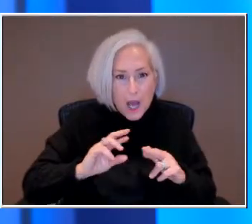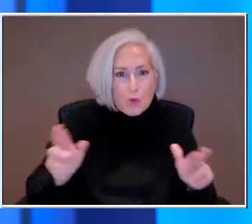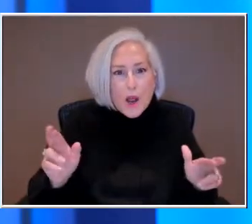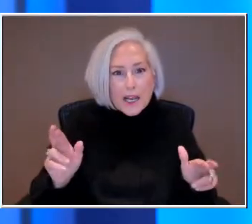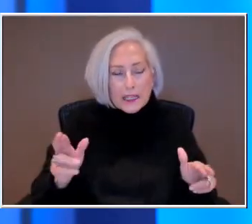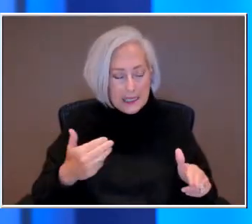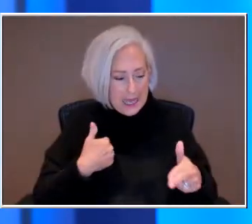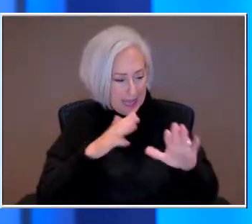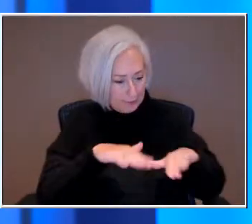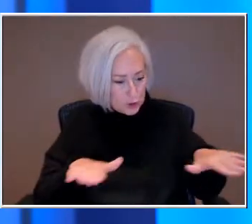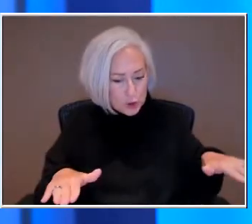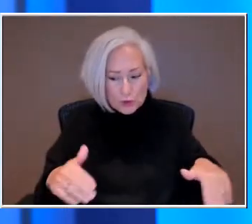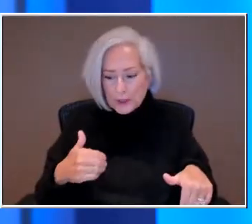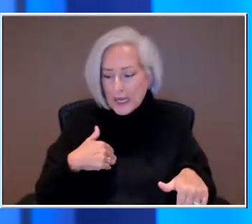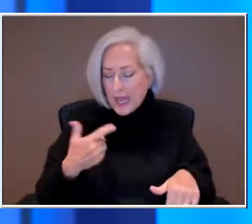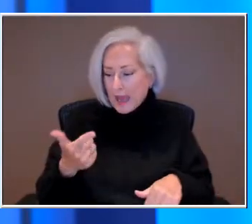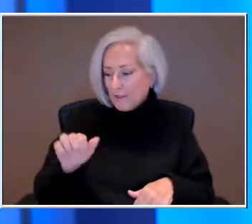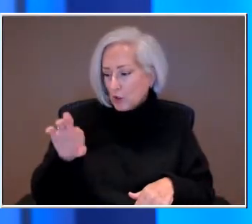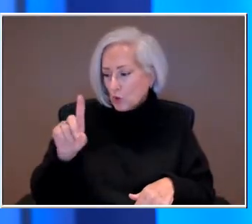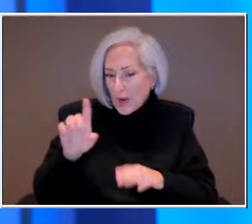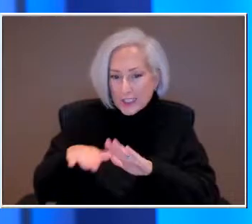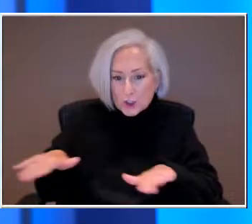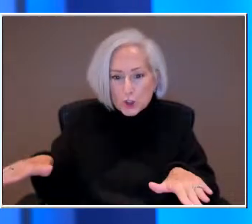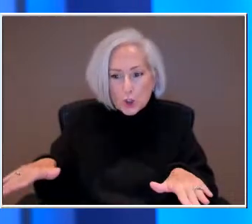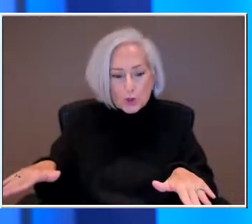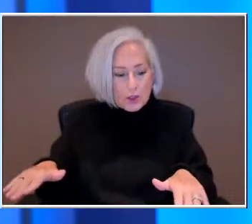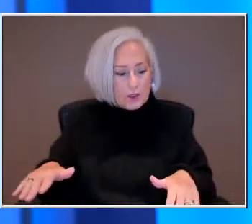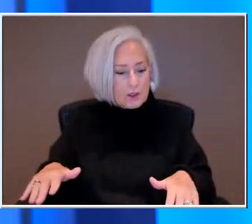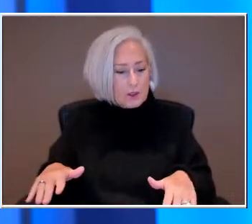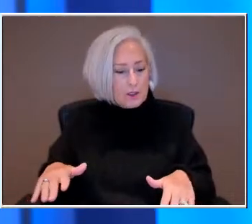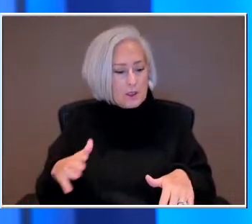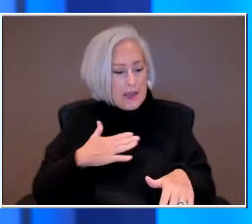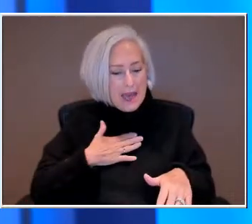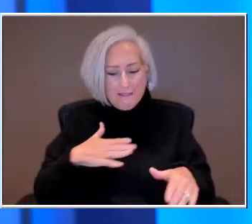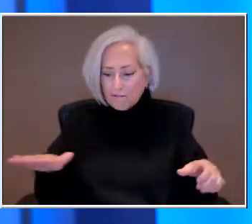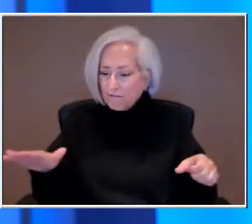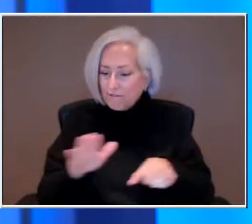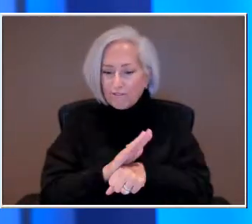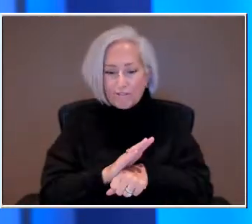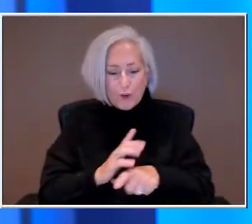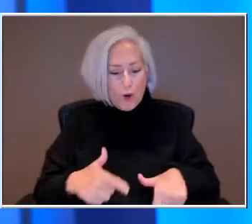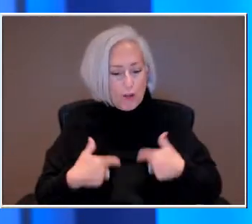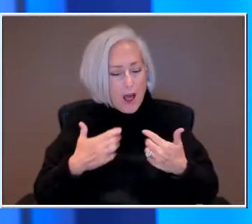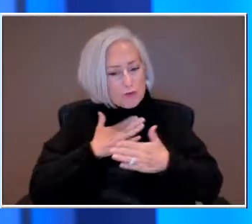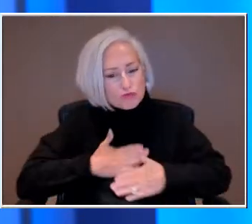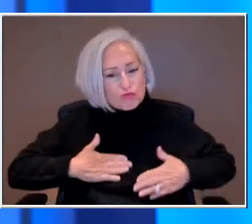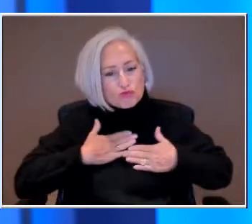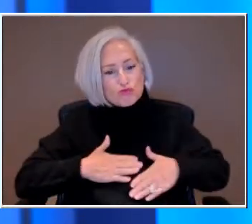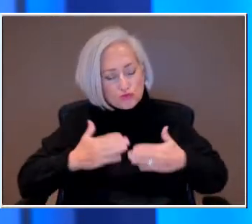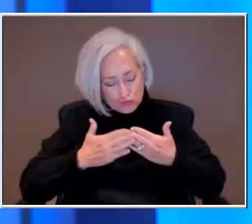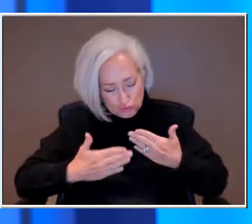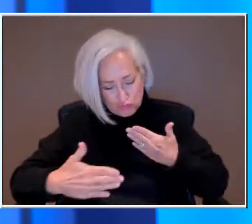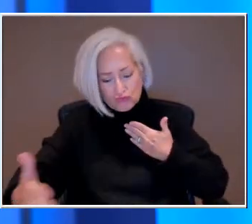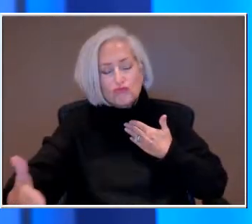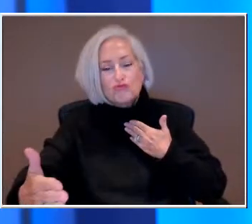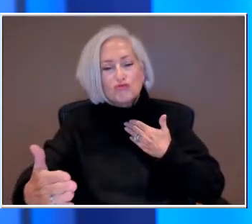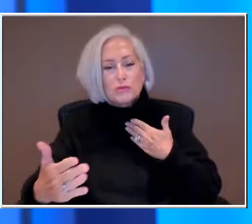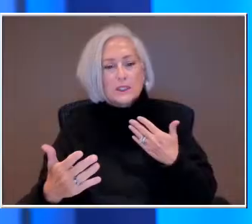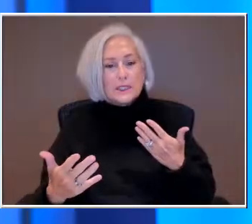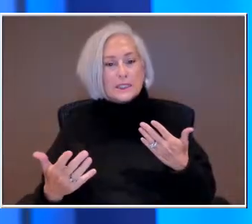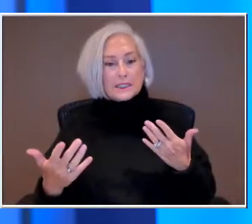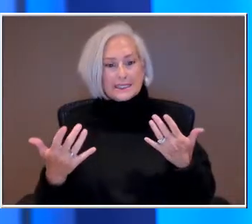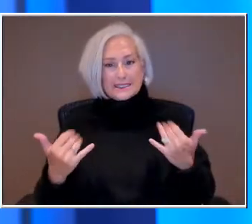I had a full life, I thought, ahead of me. So I think the hardest thing was looking at my